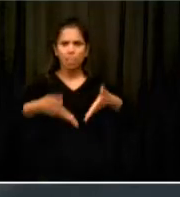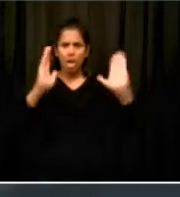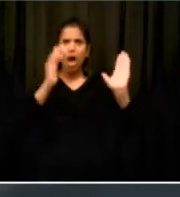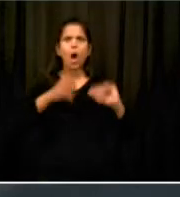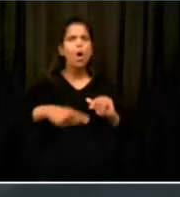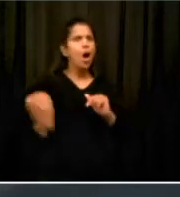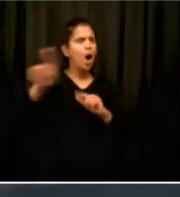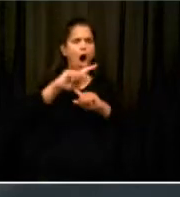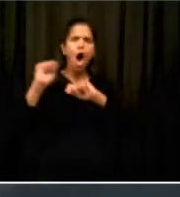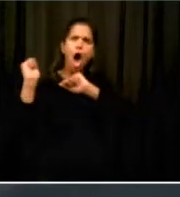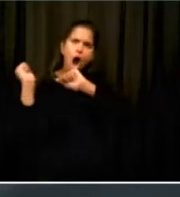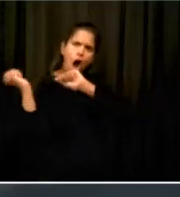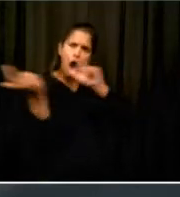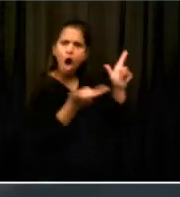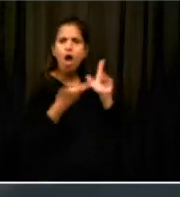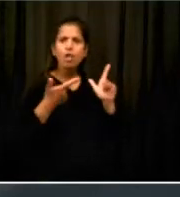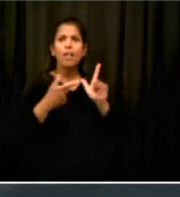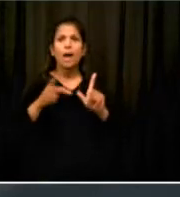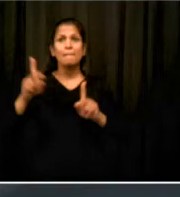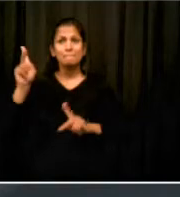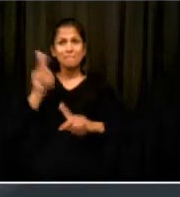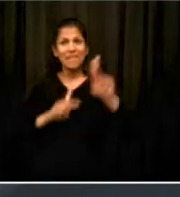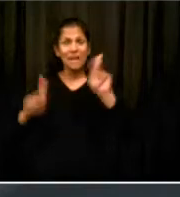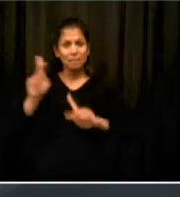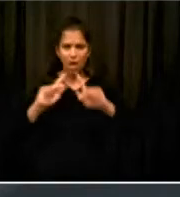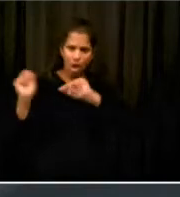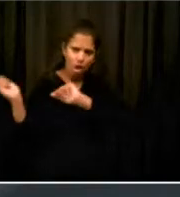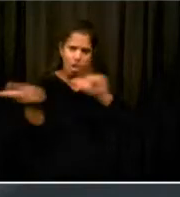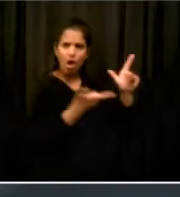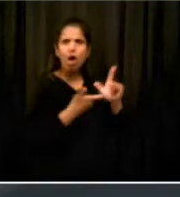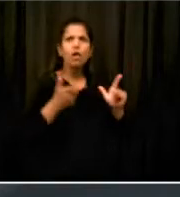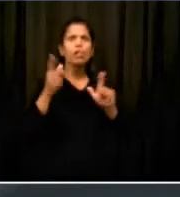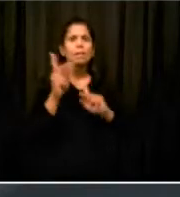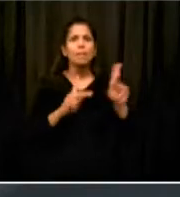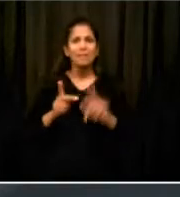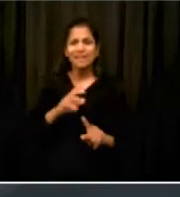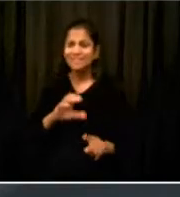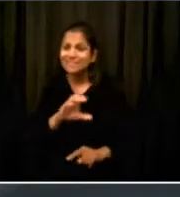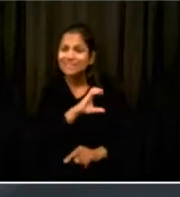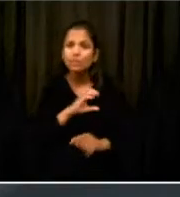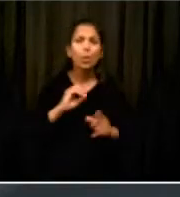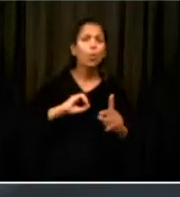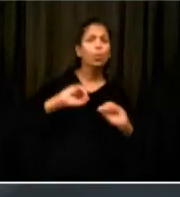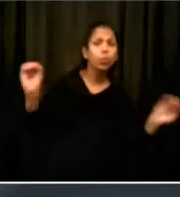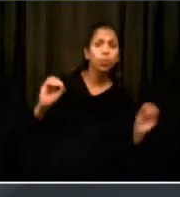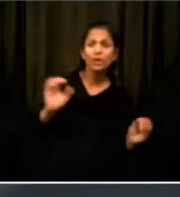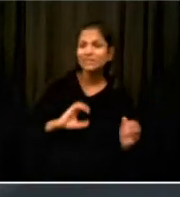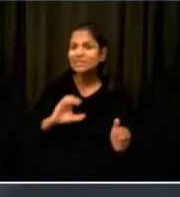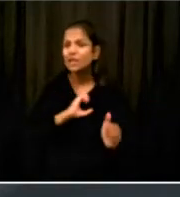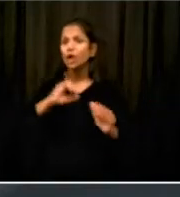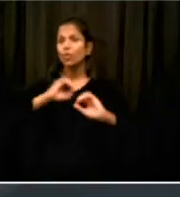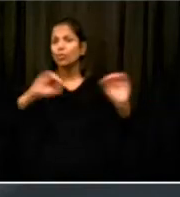to get people to answer that census, to be counted. I'm going to be out in Queens